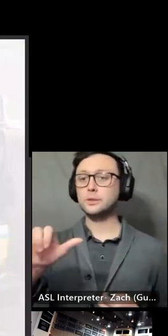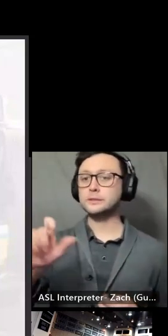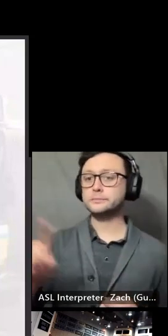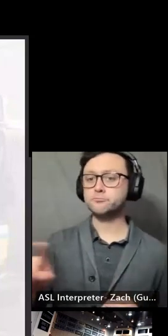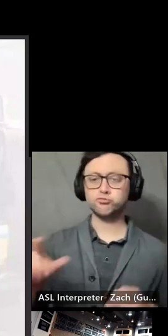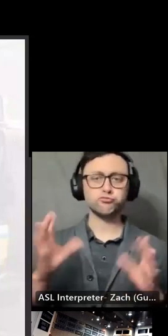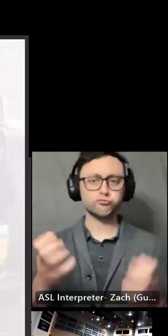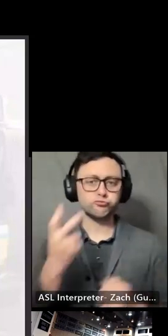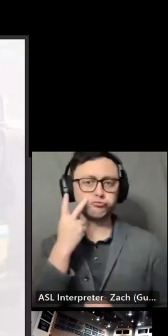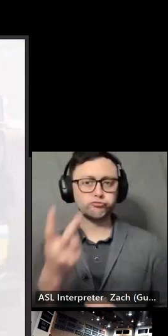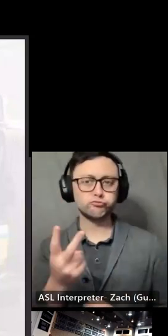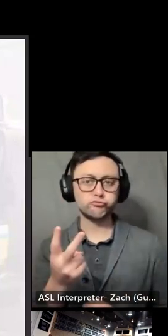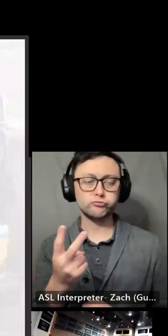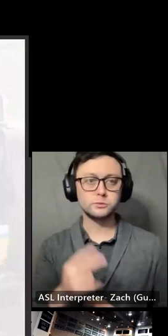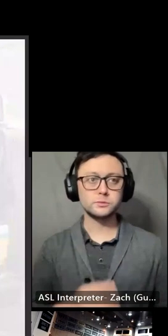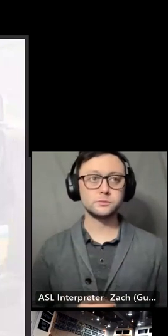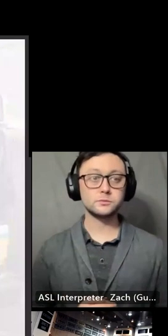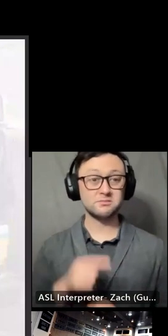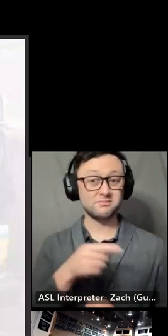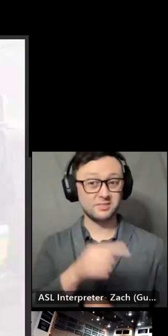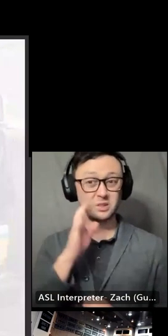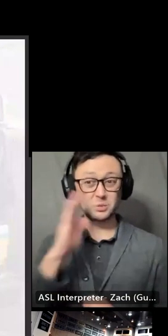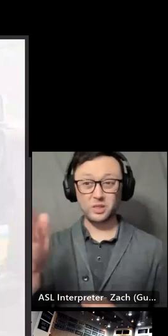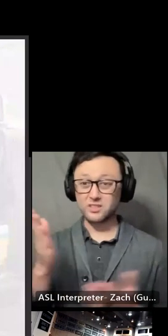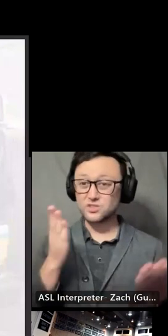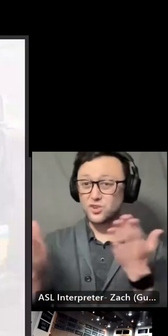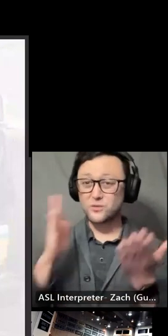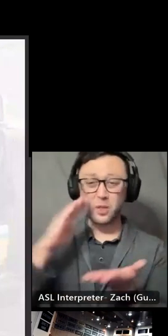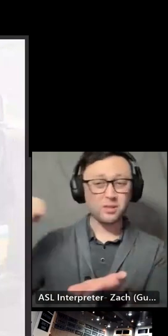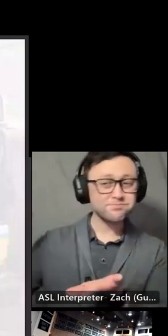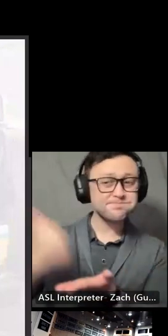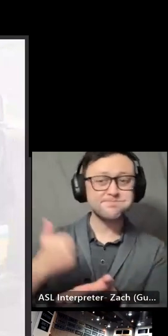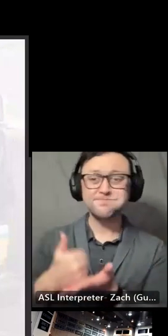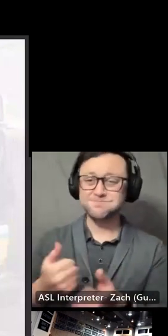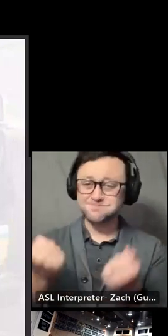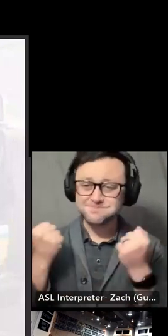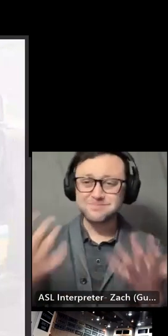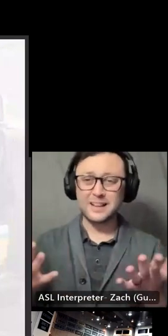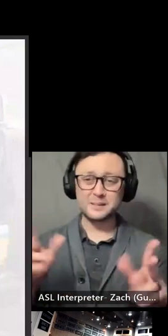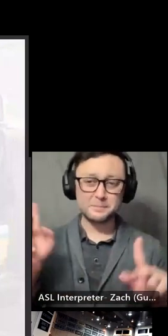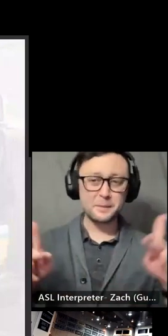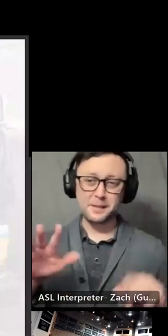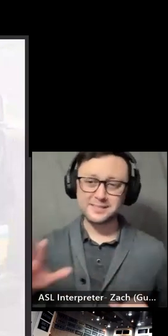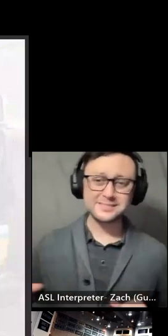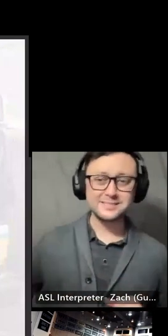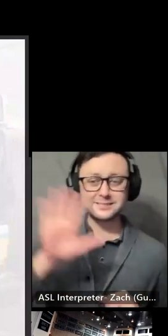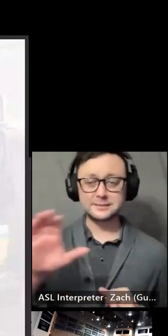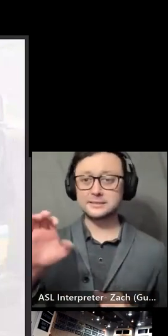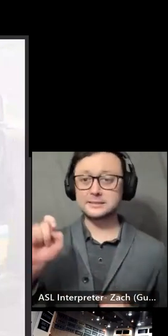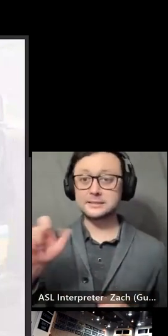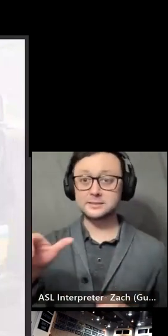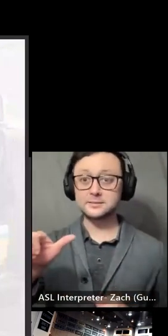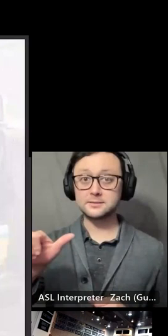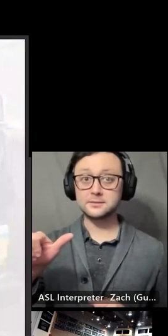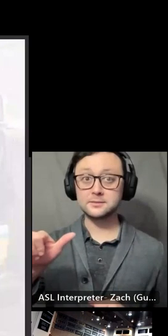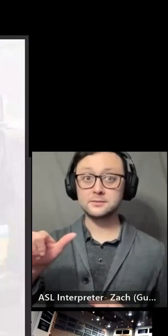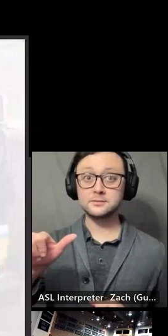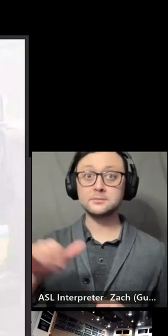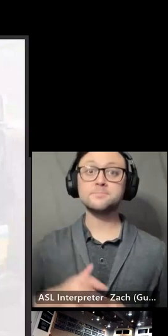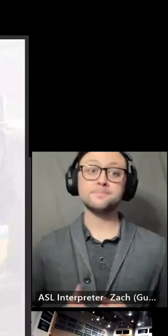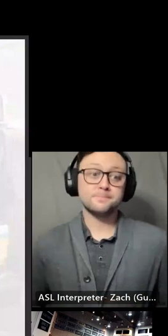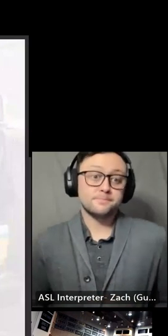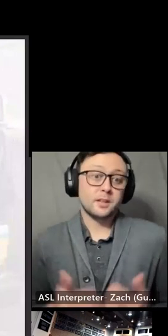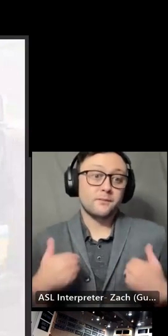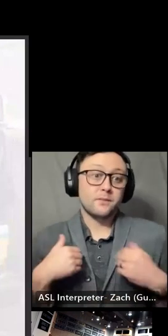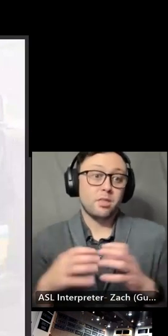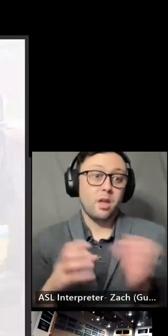And we want to see something that's going to serve the whole city. It's going to serve a massive amount of the city. And we're taking major hits from it, lots of